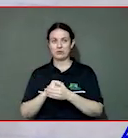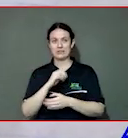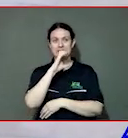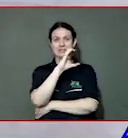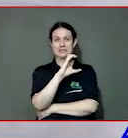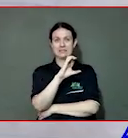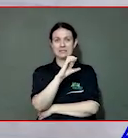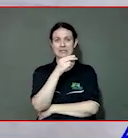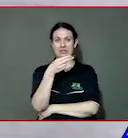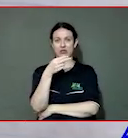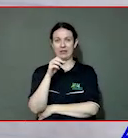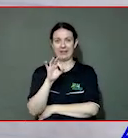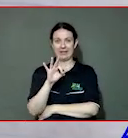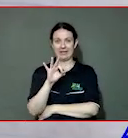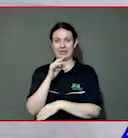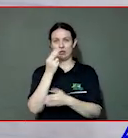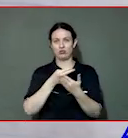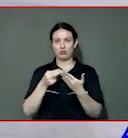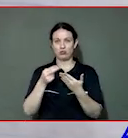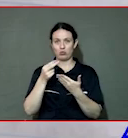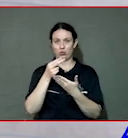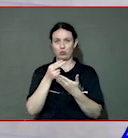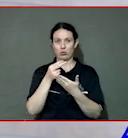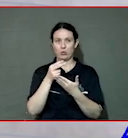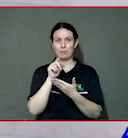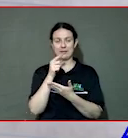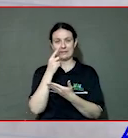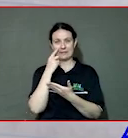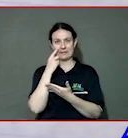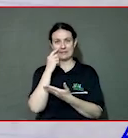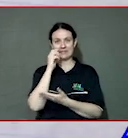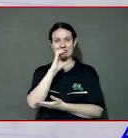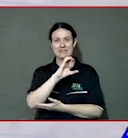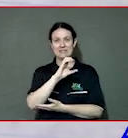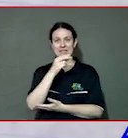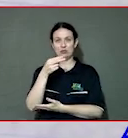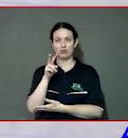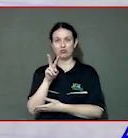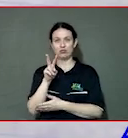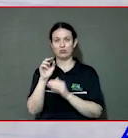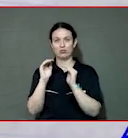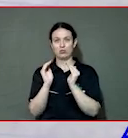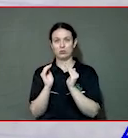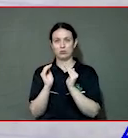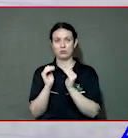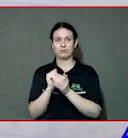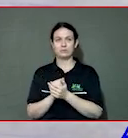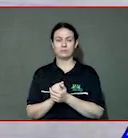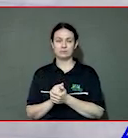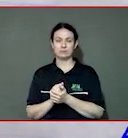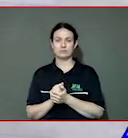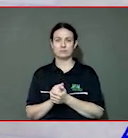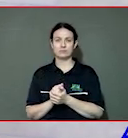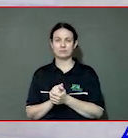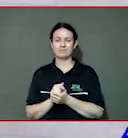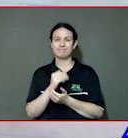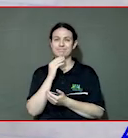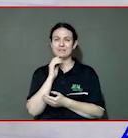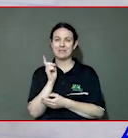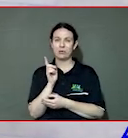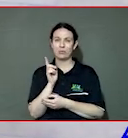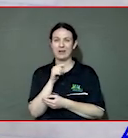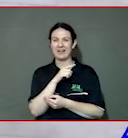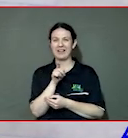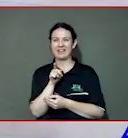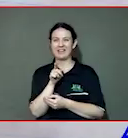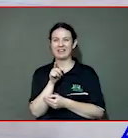CH3. Okay, now it is in brackets, a CH2 3 times. That means they were too